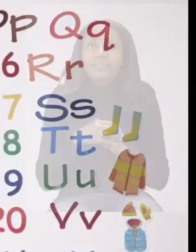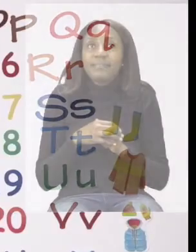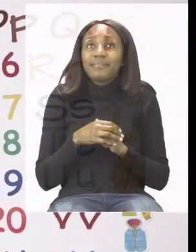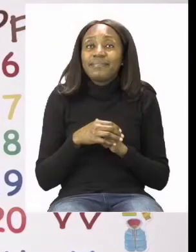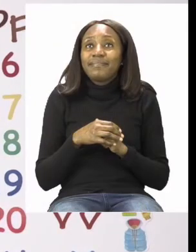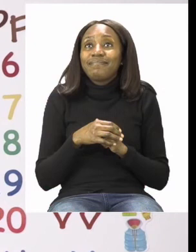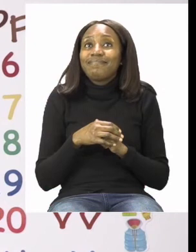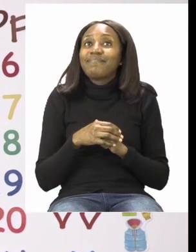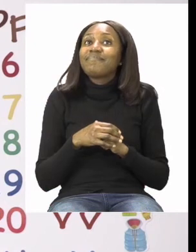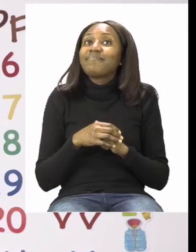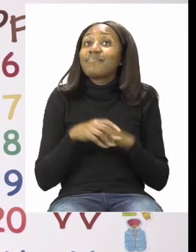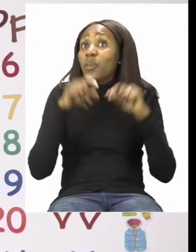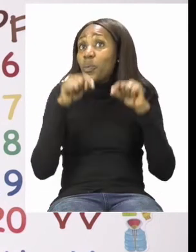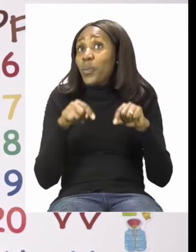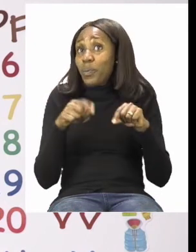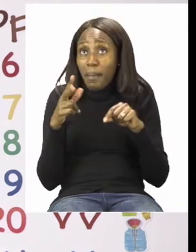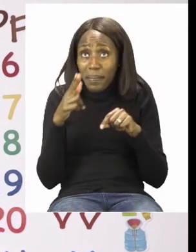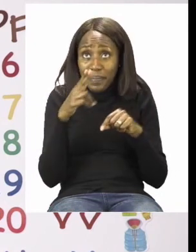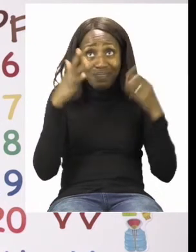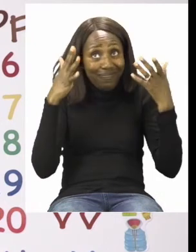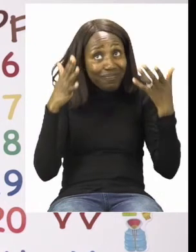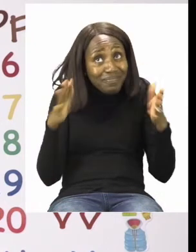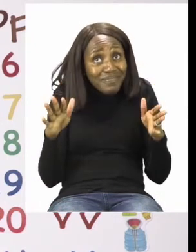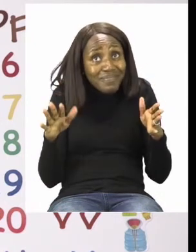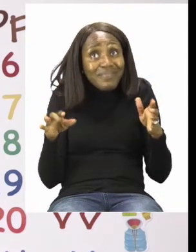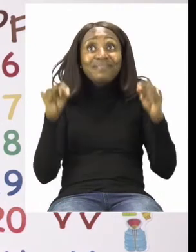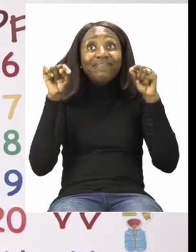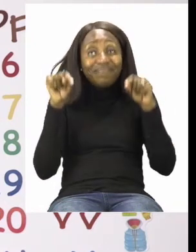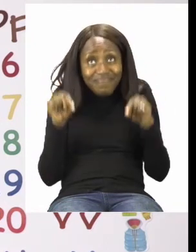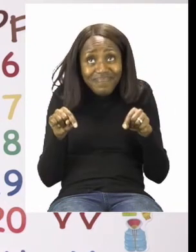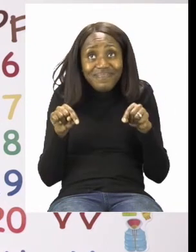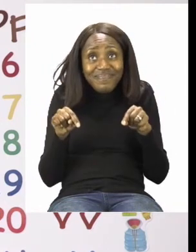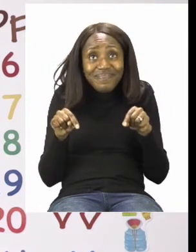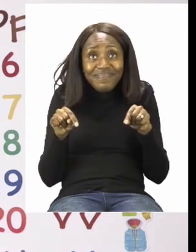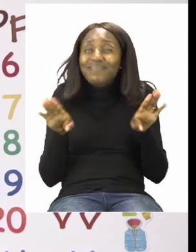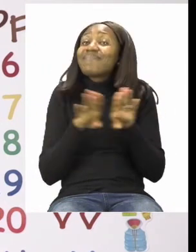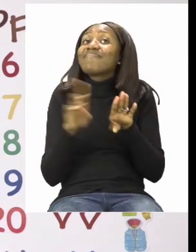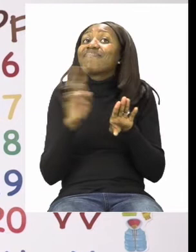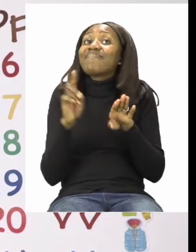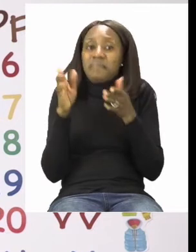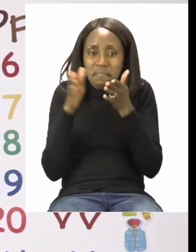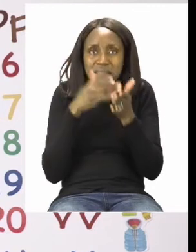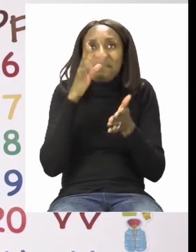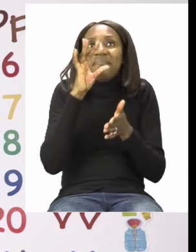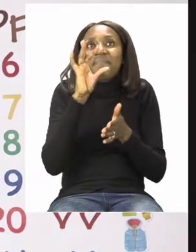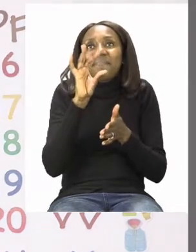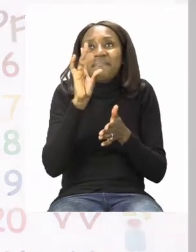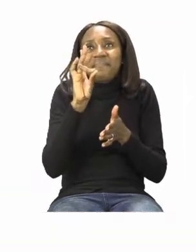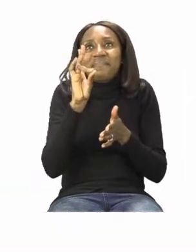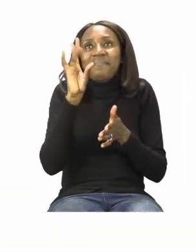Now that we're done with that exercise, boys and girls, we can now move on to the next one on page